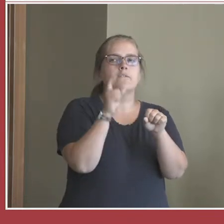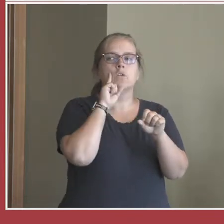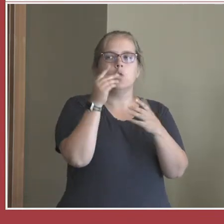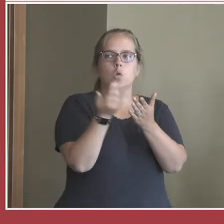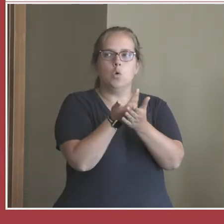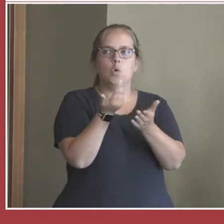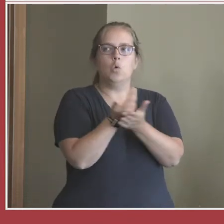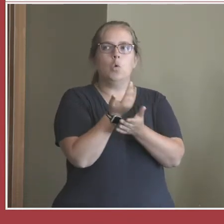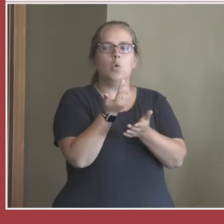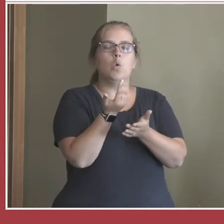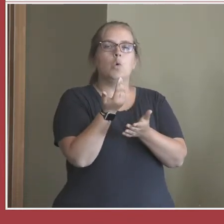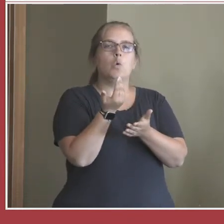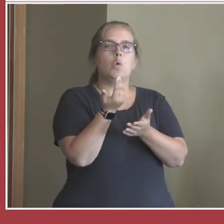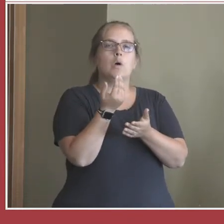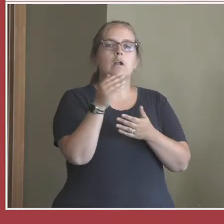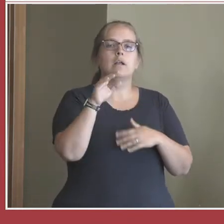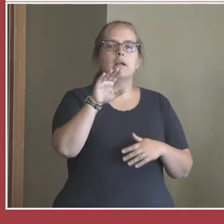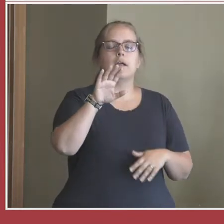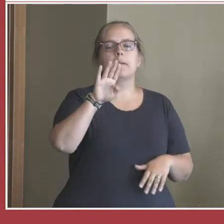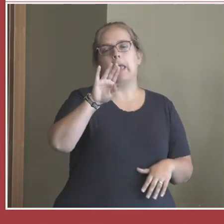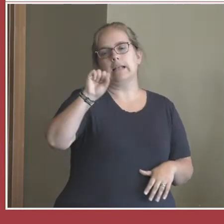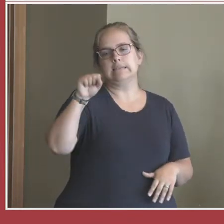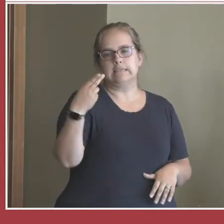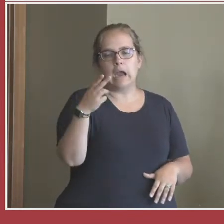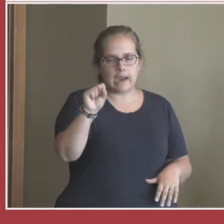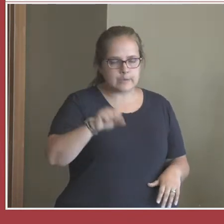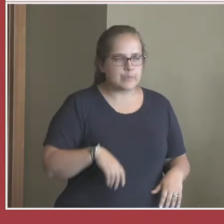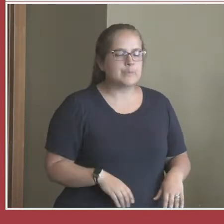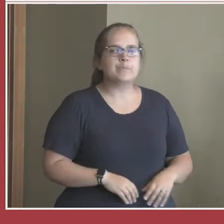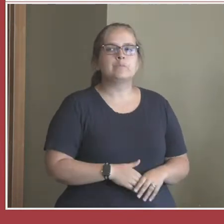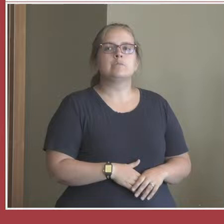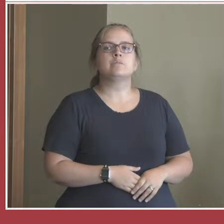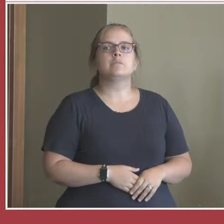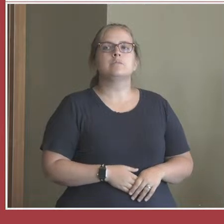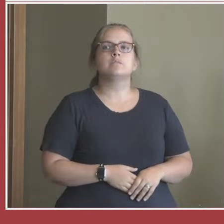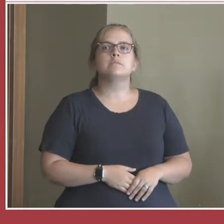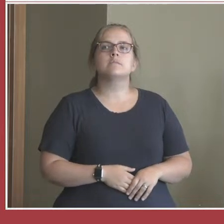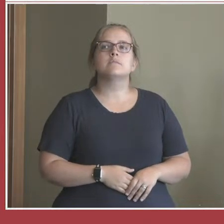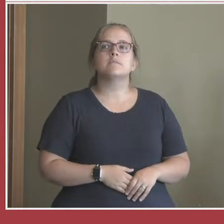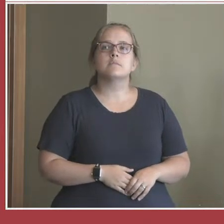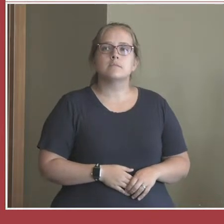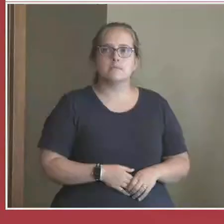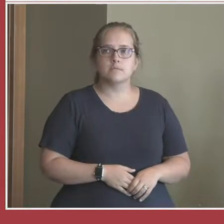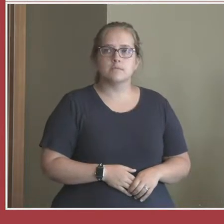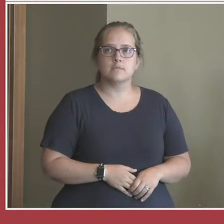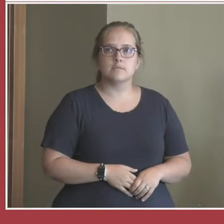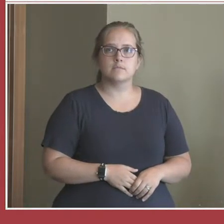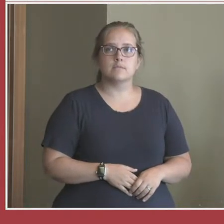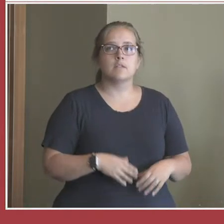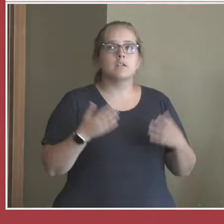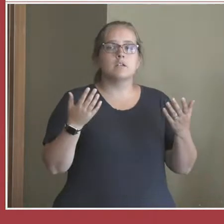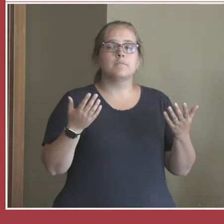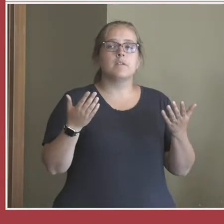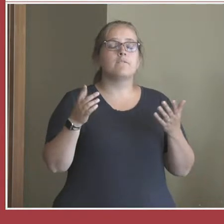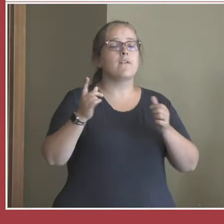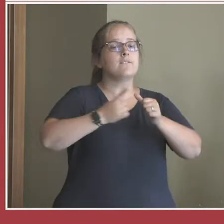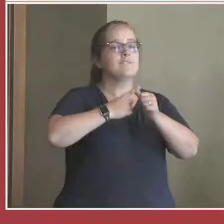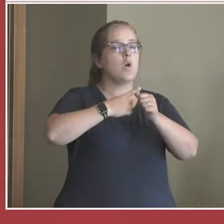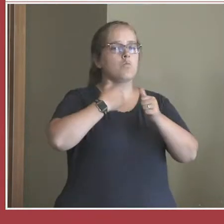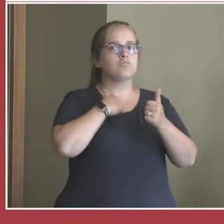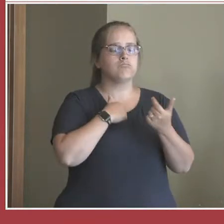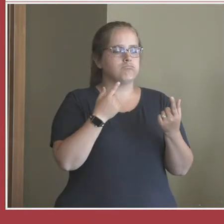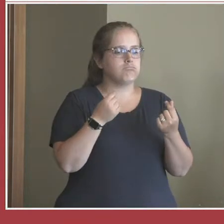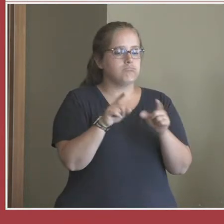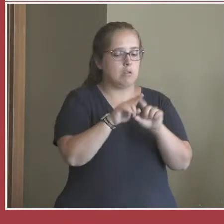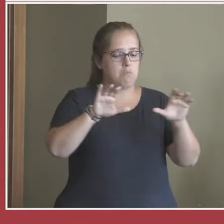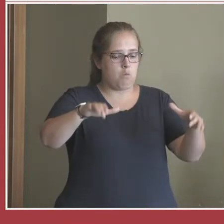new Bend Senior High School. So, oh nice. So the first thing that we did as a